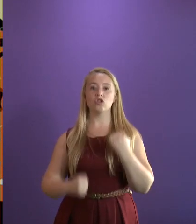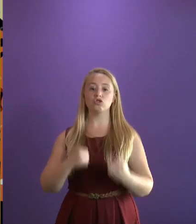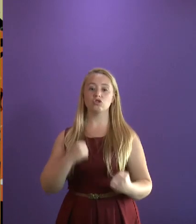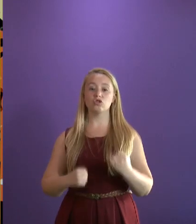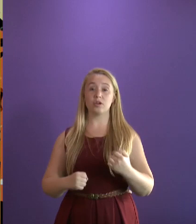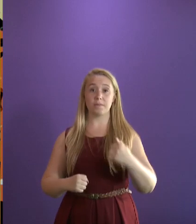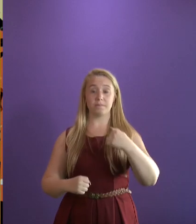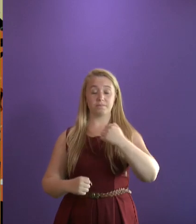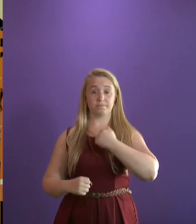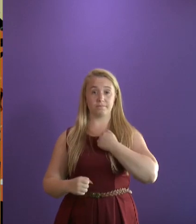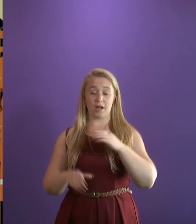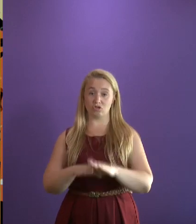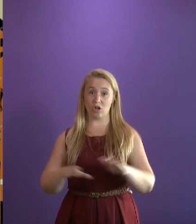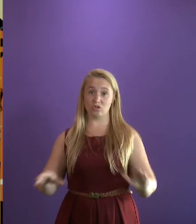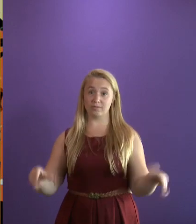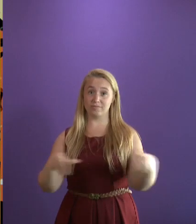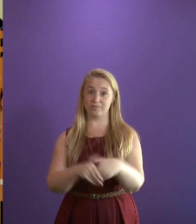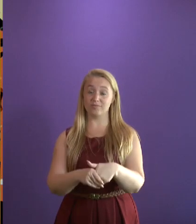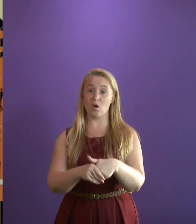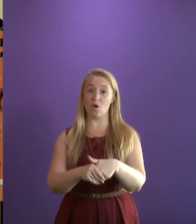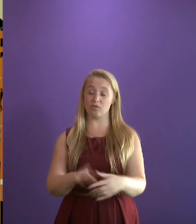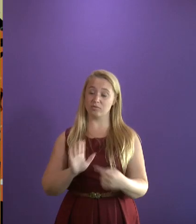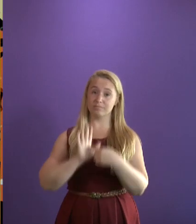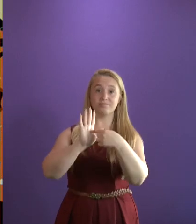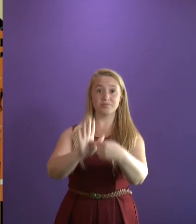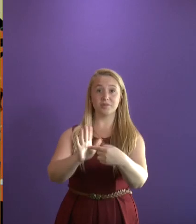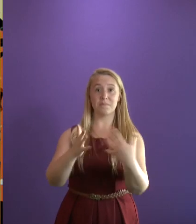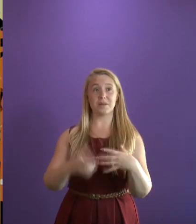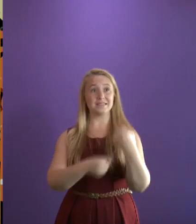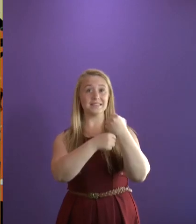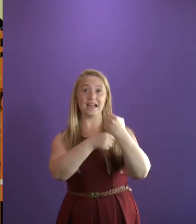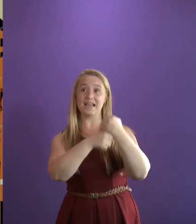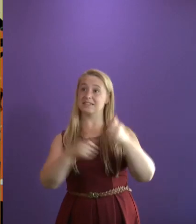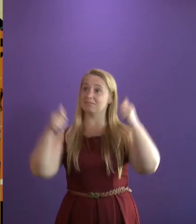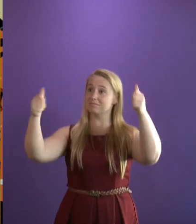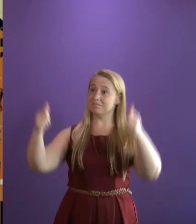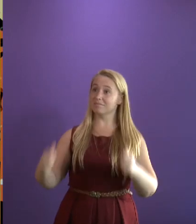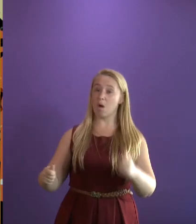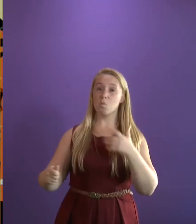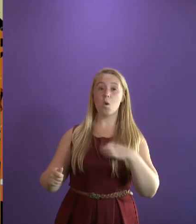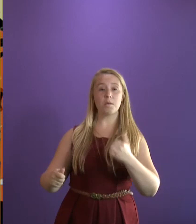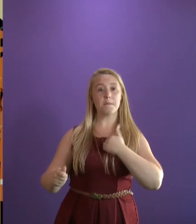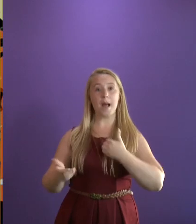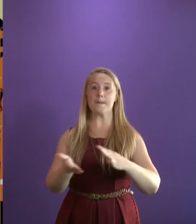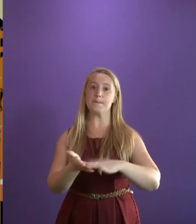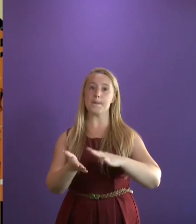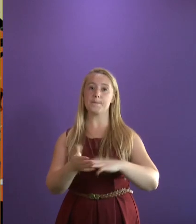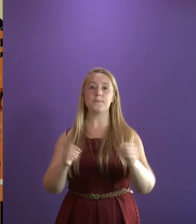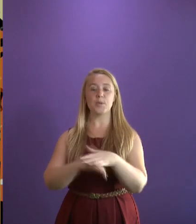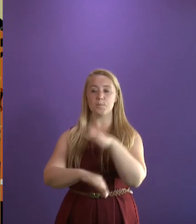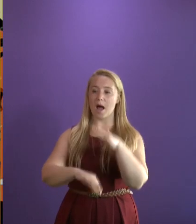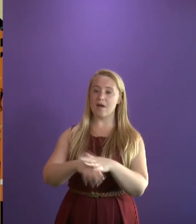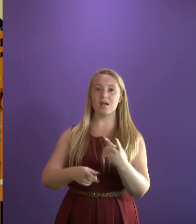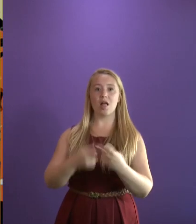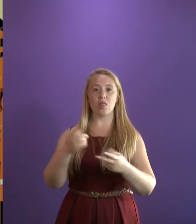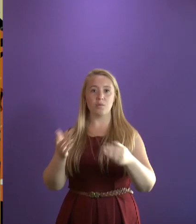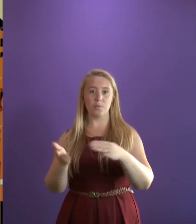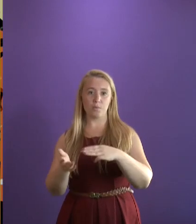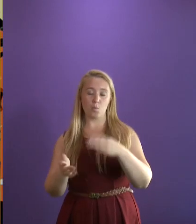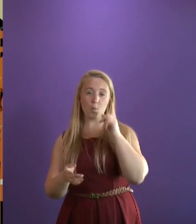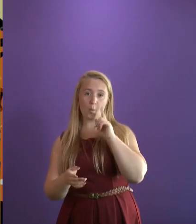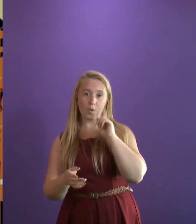be the poster boys in some of the campaigns when they held up signs outside saying, let my mummy marry. The changes in the